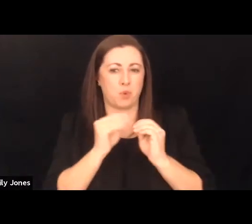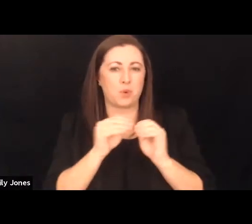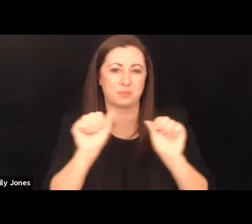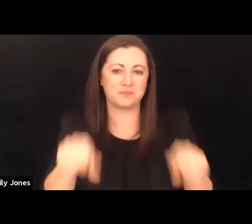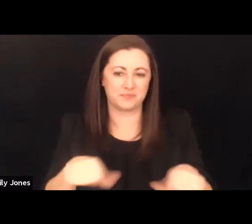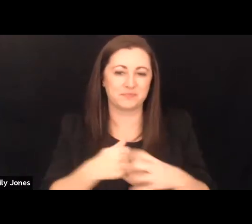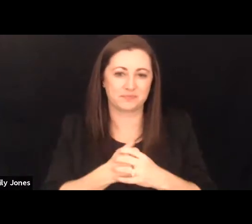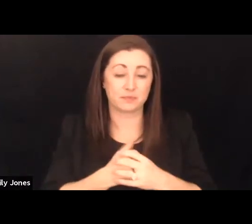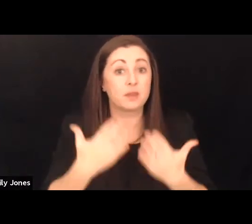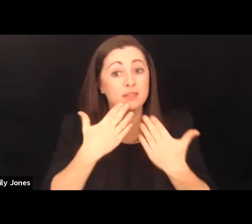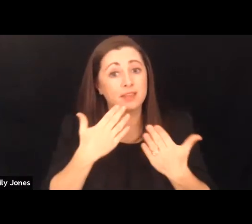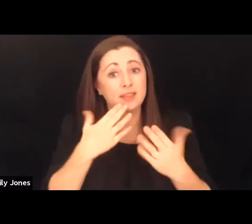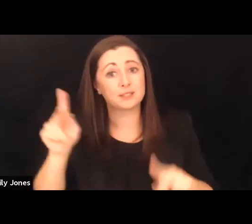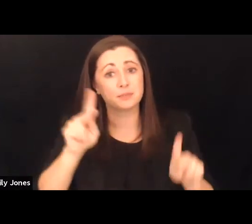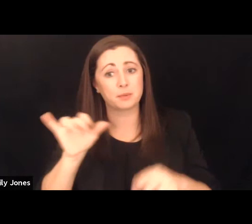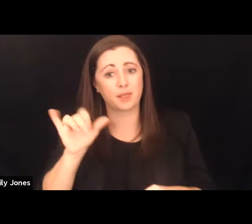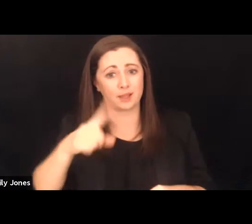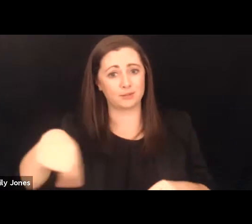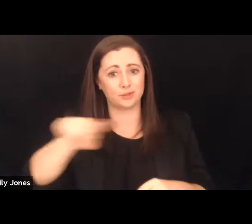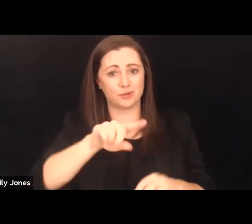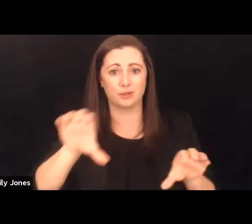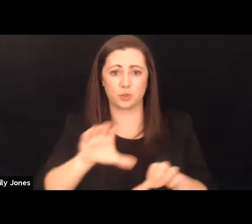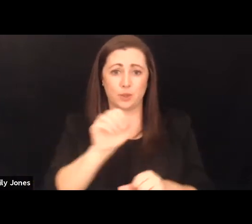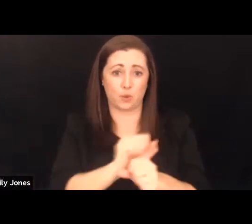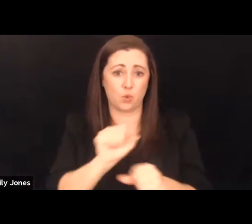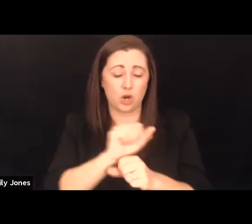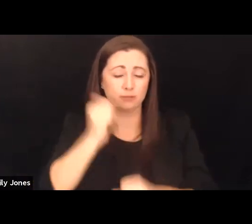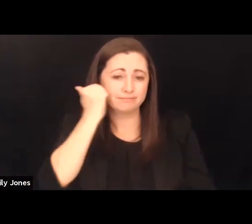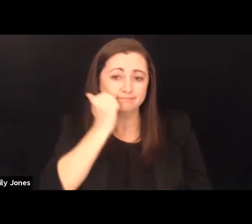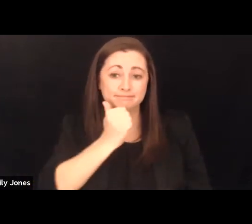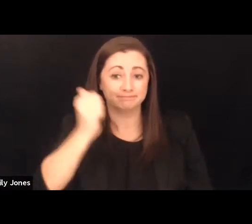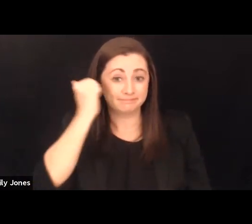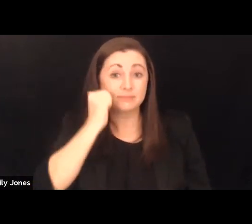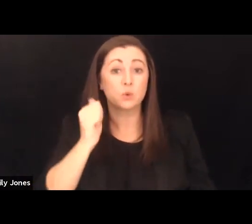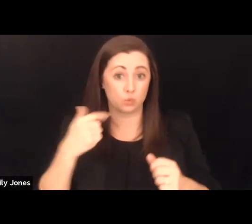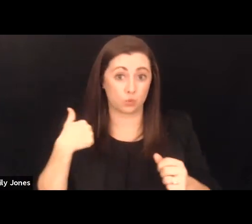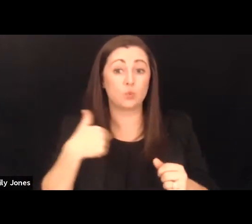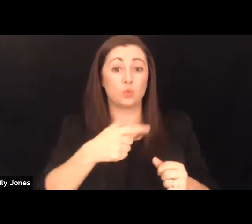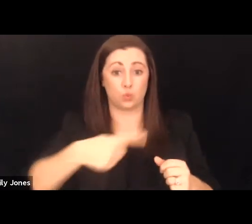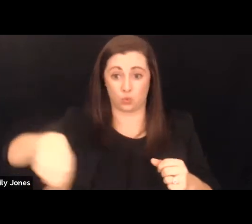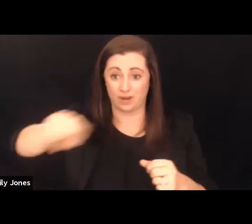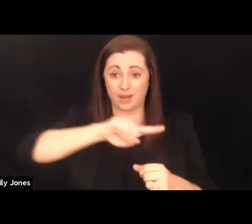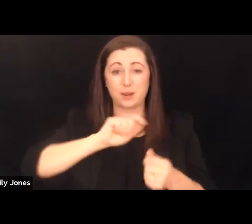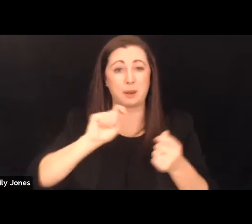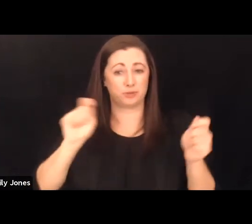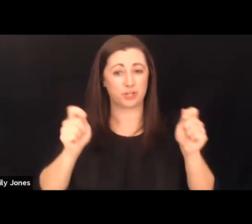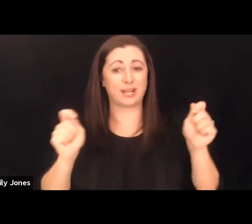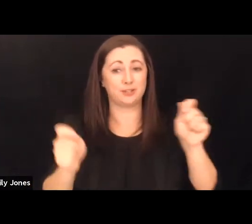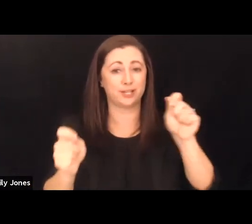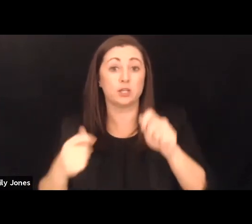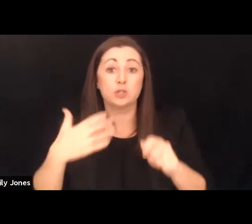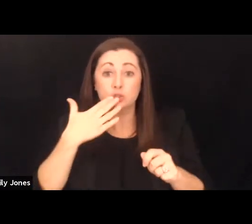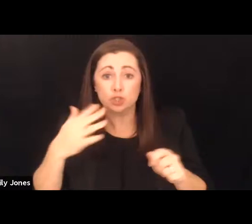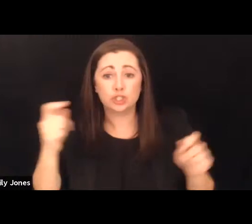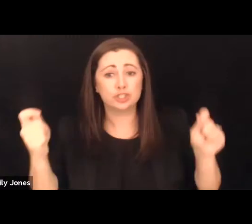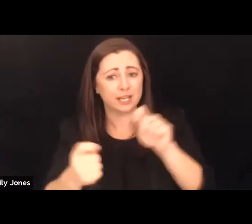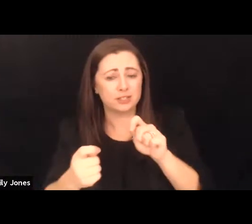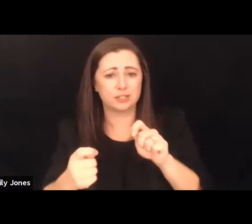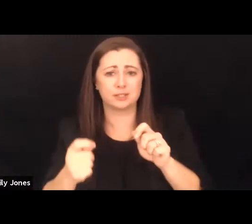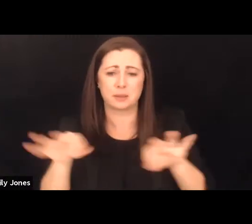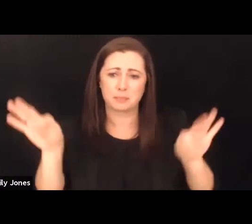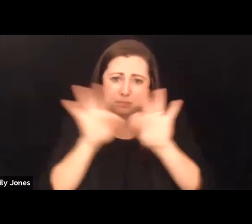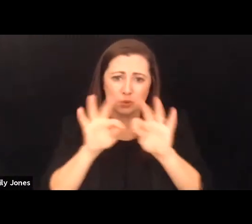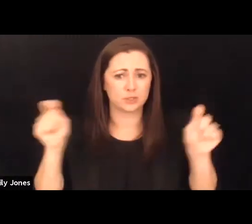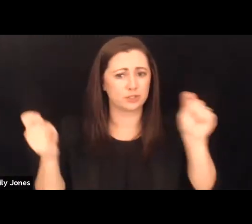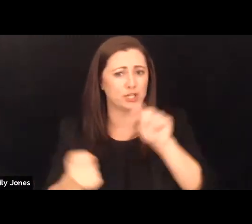thanks to people like you who do this work every day, we are making changes, good changes, profound changes,